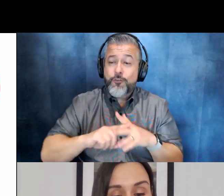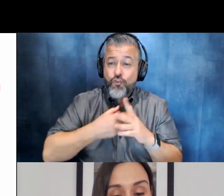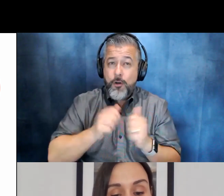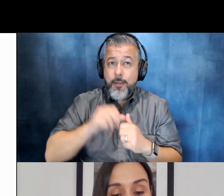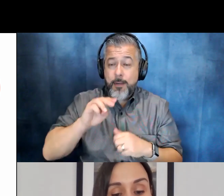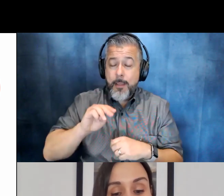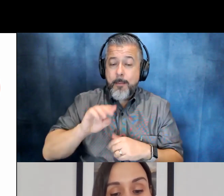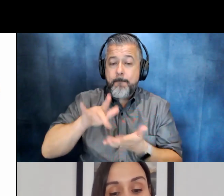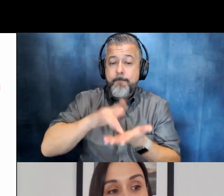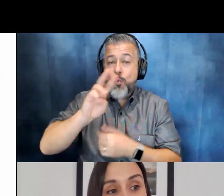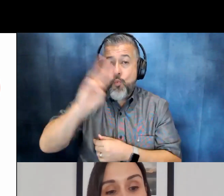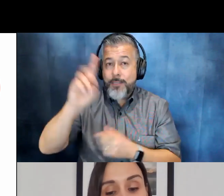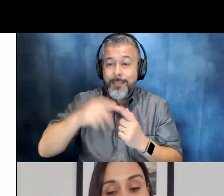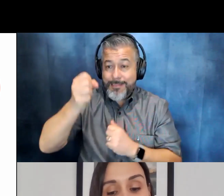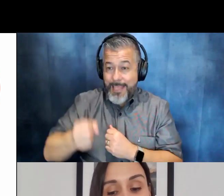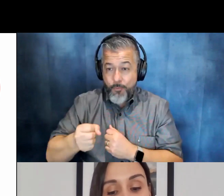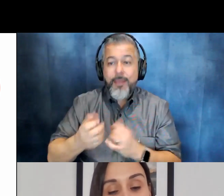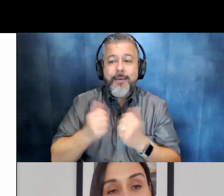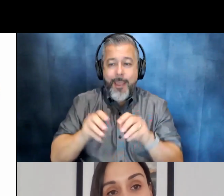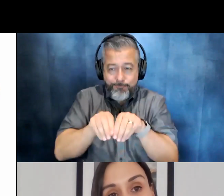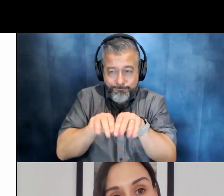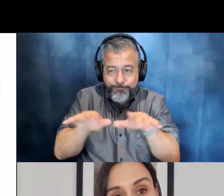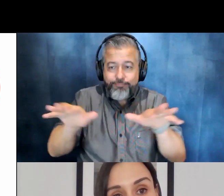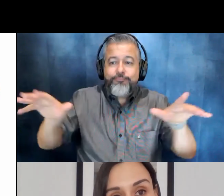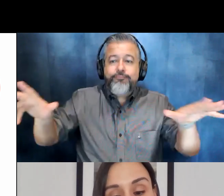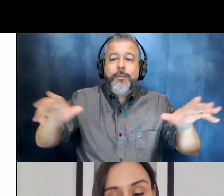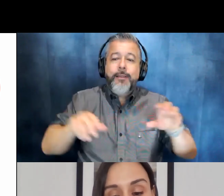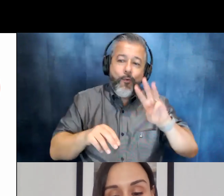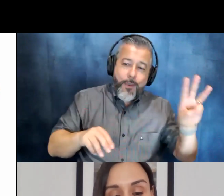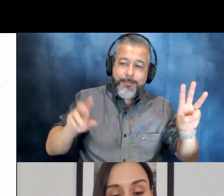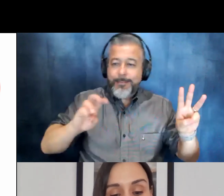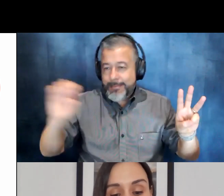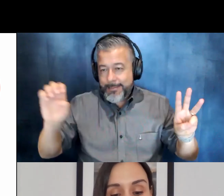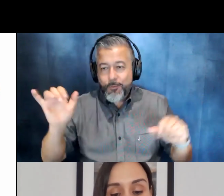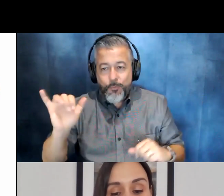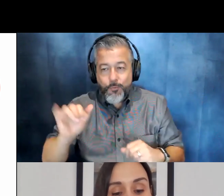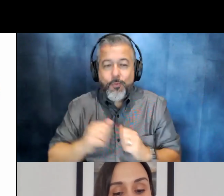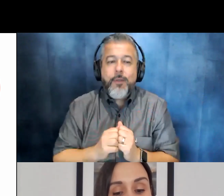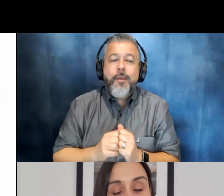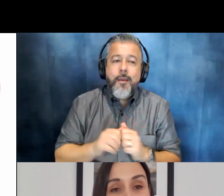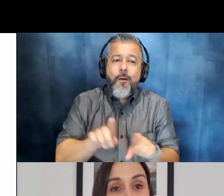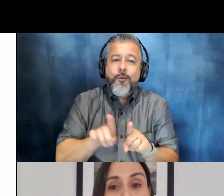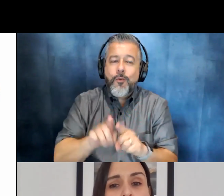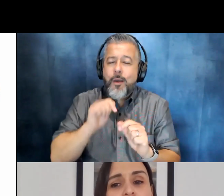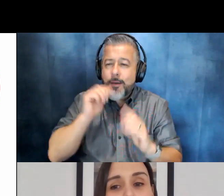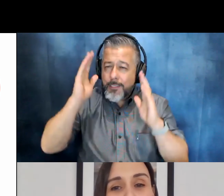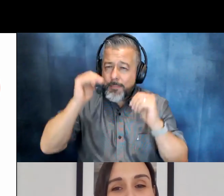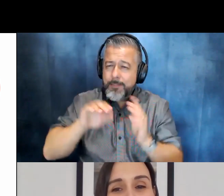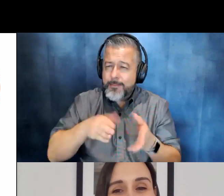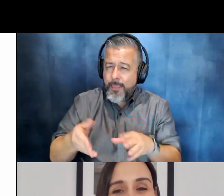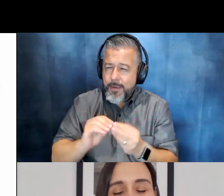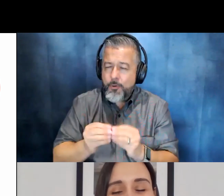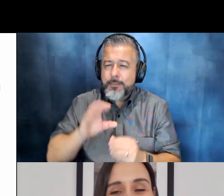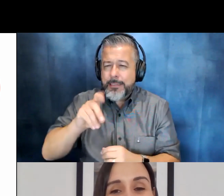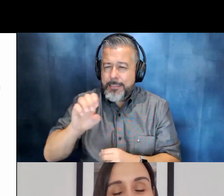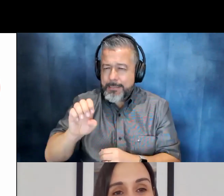country. You may have also heard about this unexpected deaths number. So the CDC, we'll talk about it a little bit